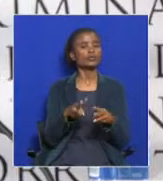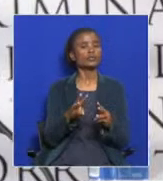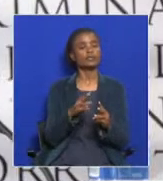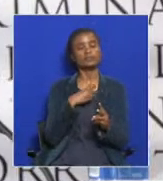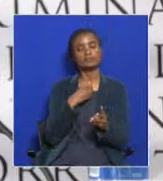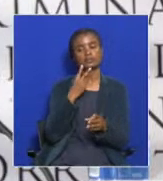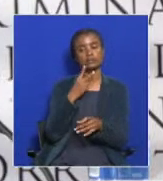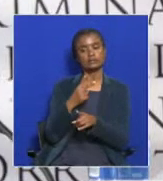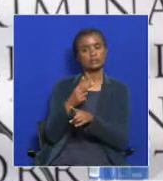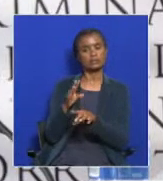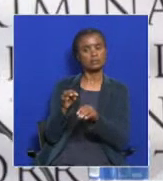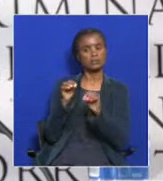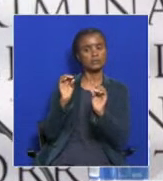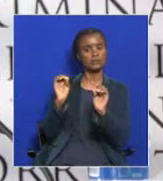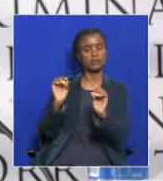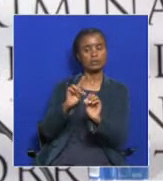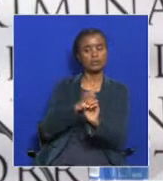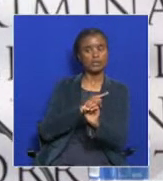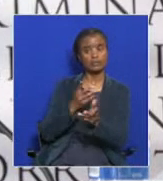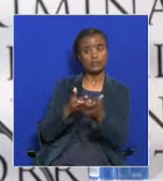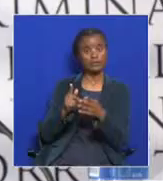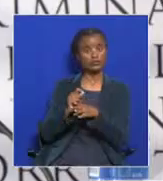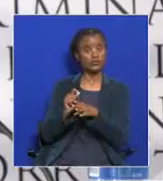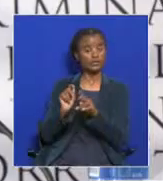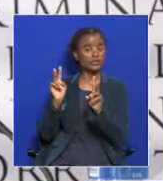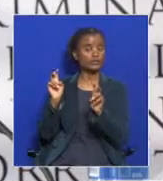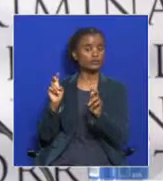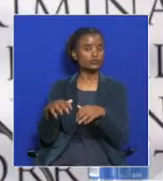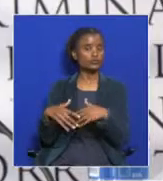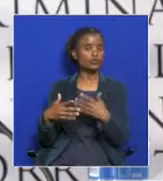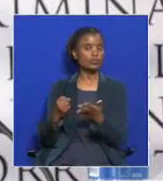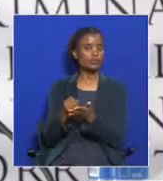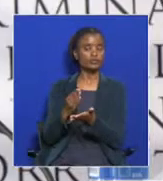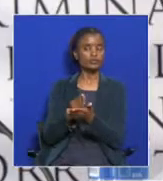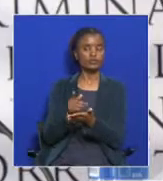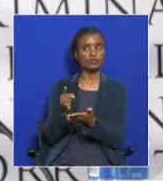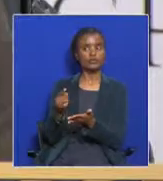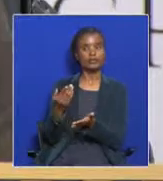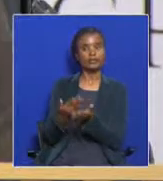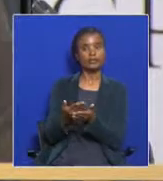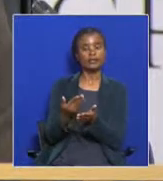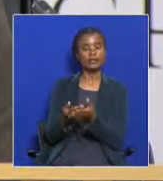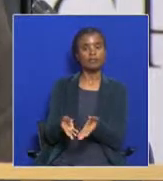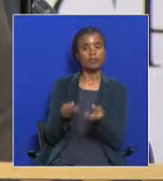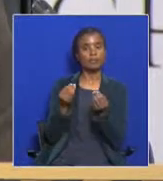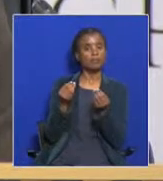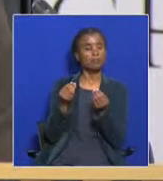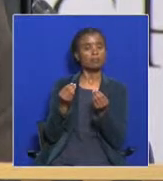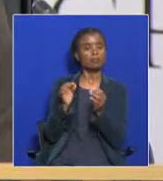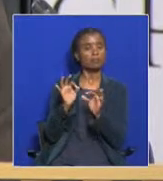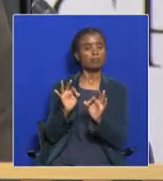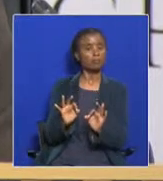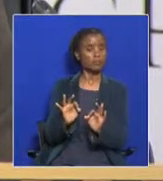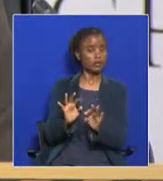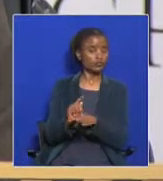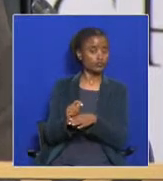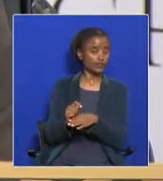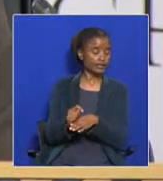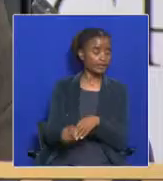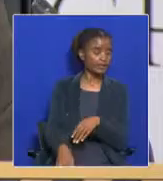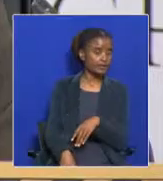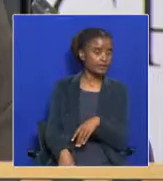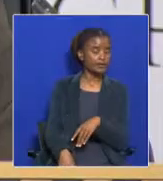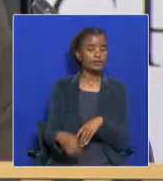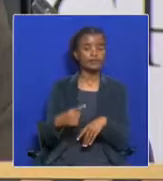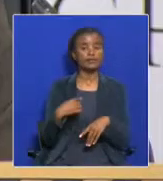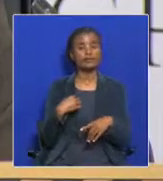a training issue, to ensure that he receives an appropriate training. Commissioner, what I can say, I've